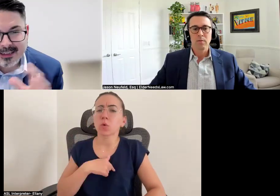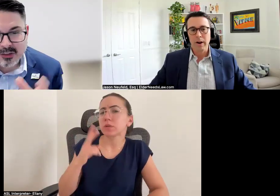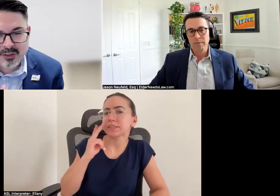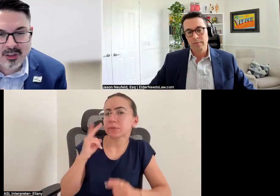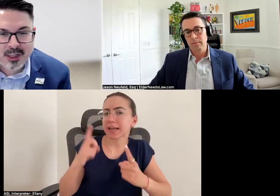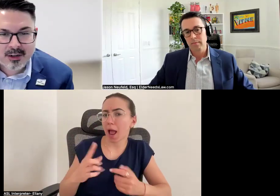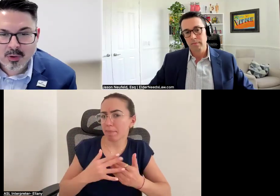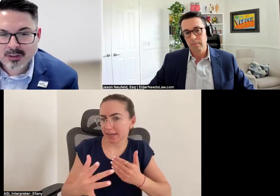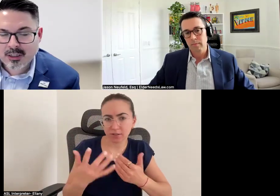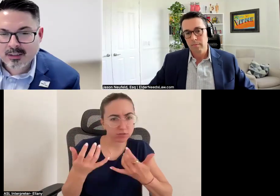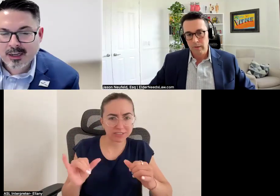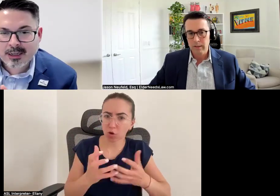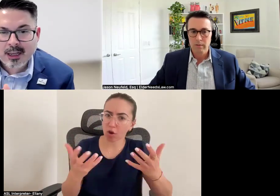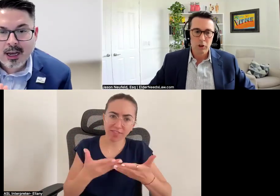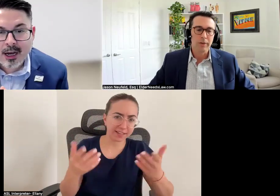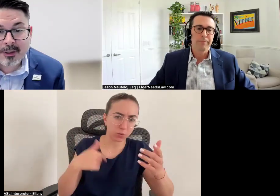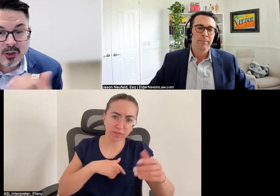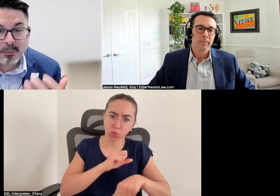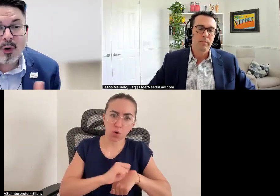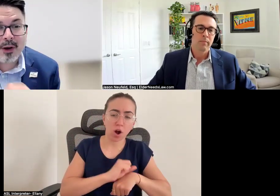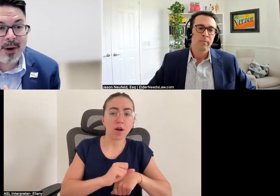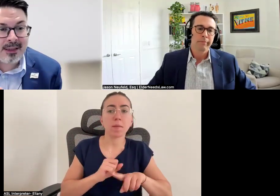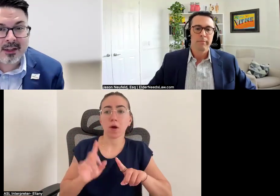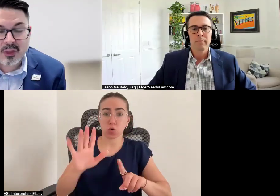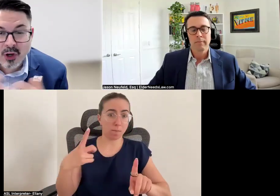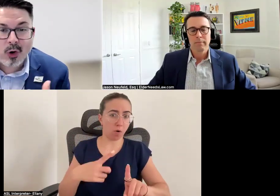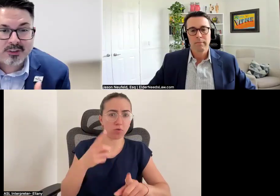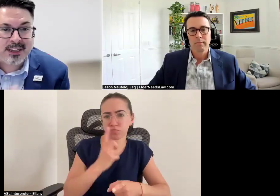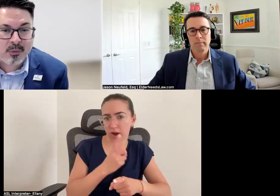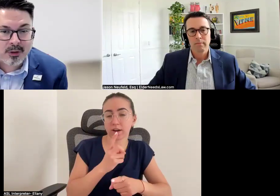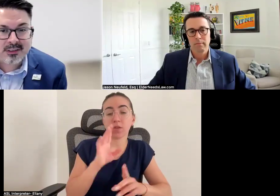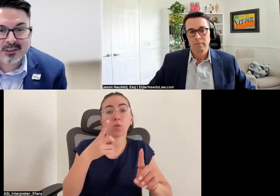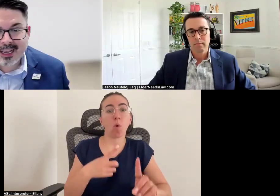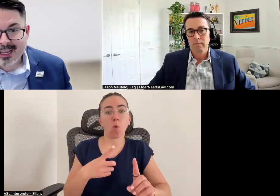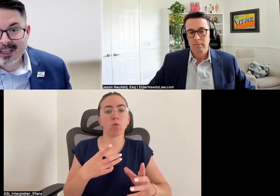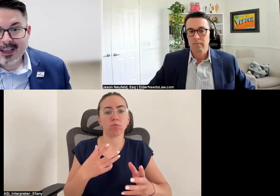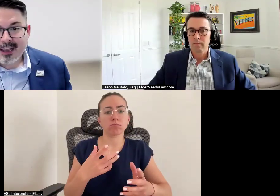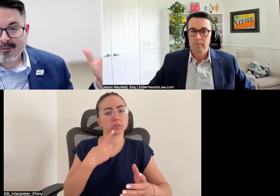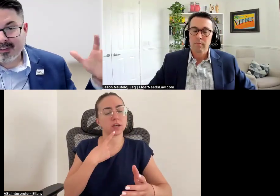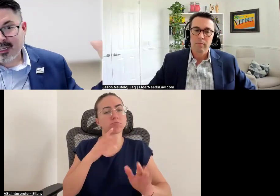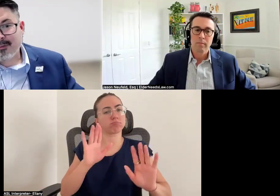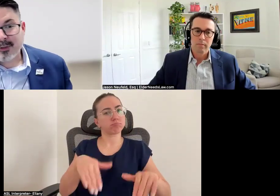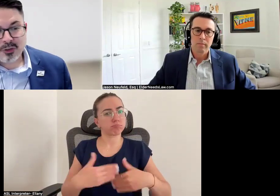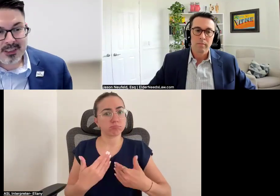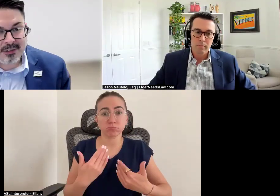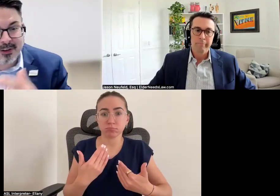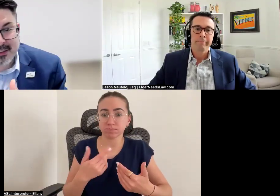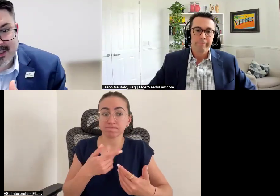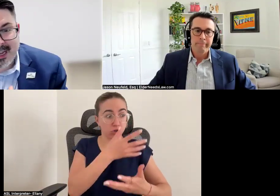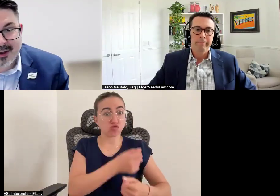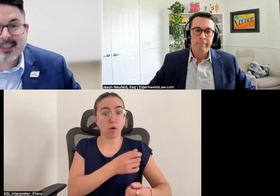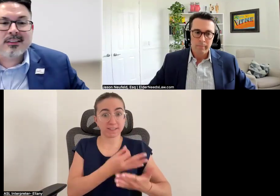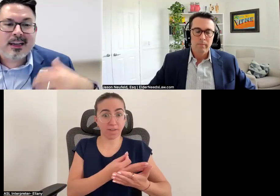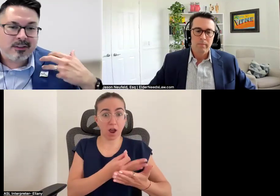of lays out, because there's still a lot of work to get done. But to your point, right, the goal of this account really is to say, hey, if it's coming from a trust to fund